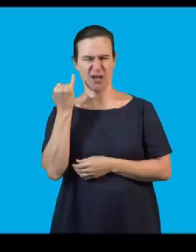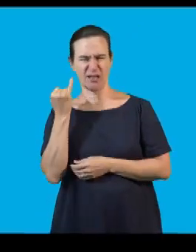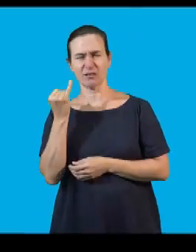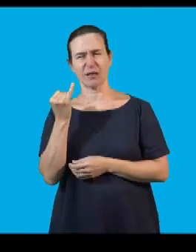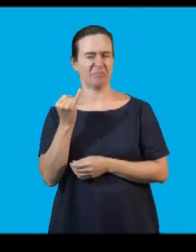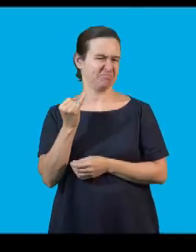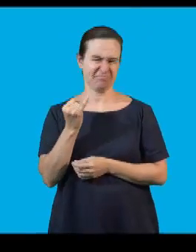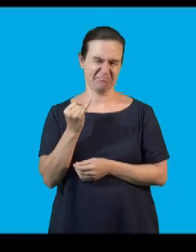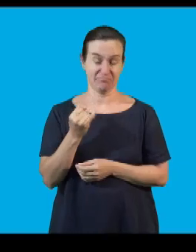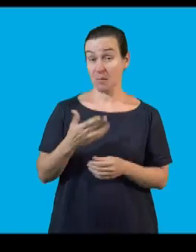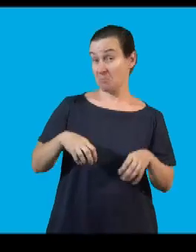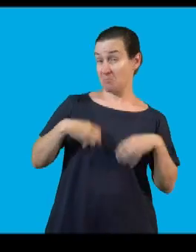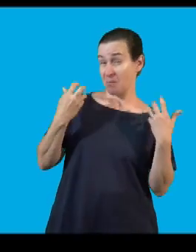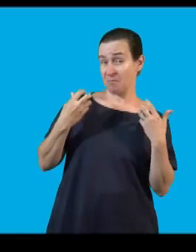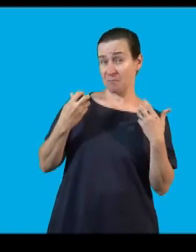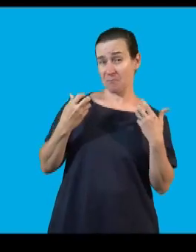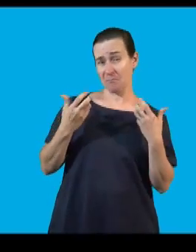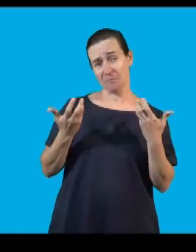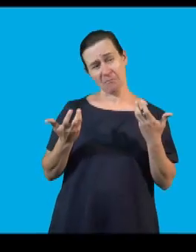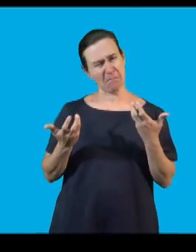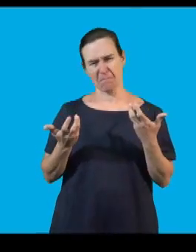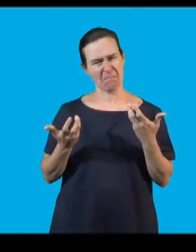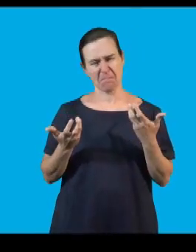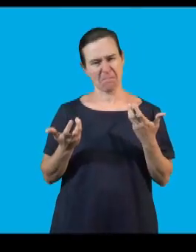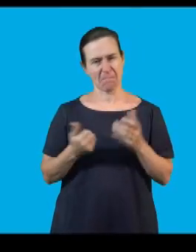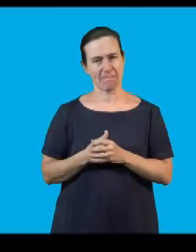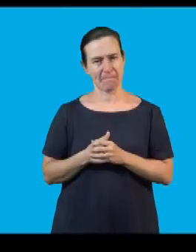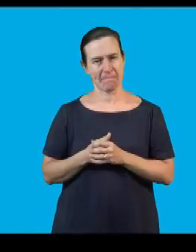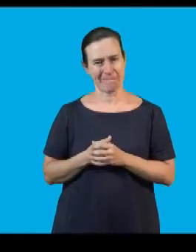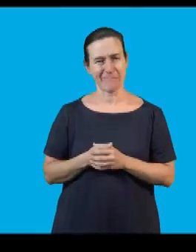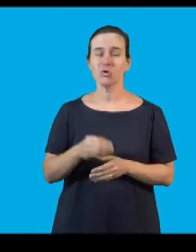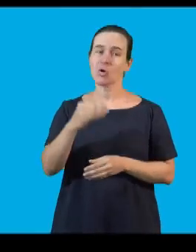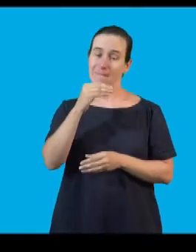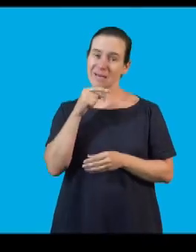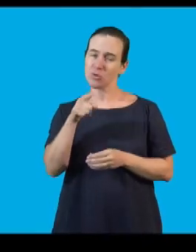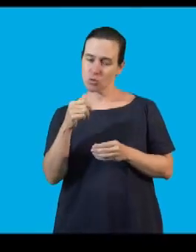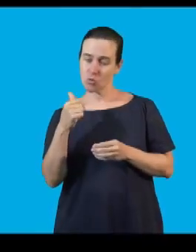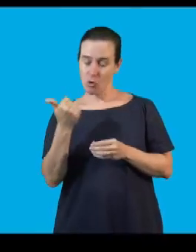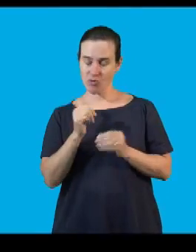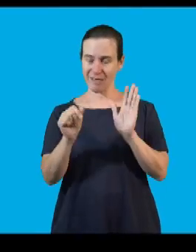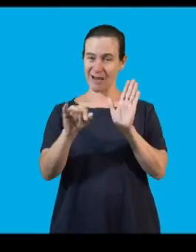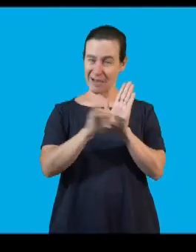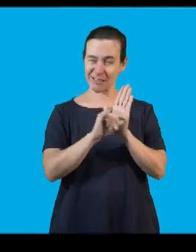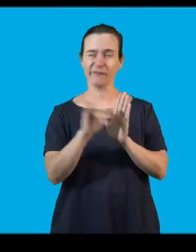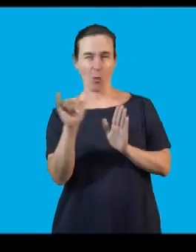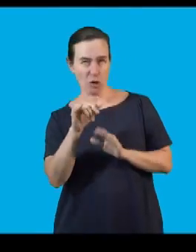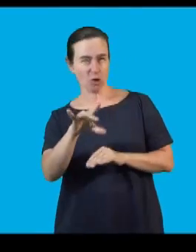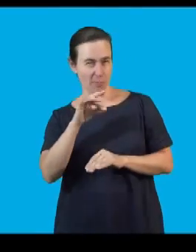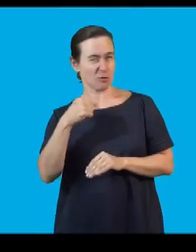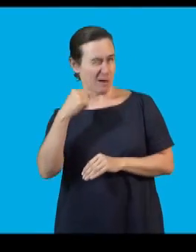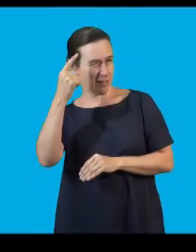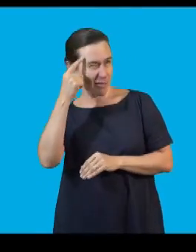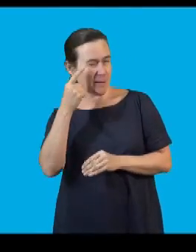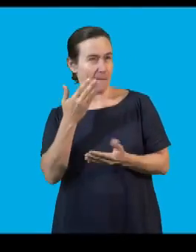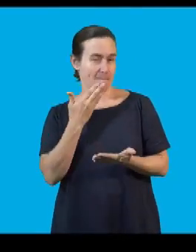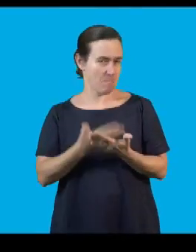jealousy? Can't be. Is it anger? Can't be. So already you've come up with options even before you've